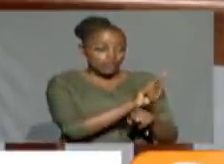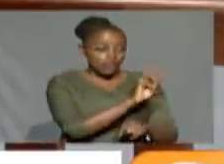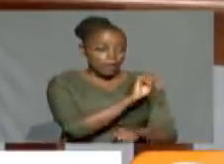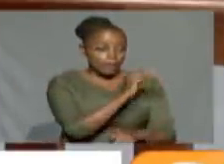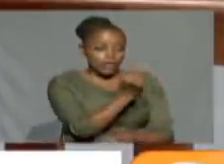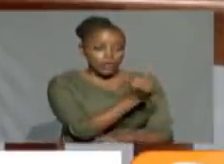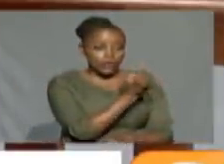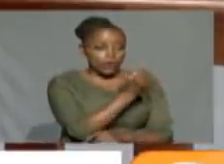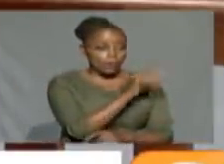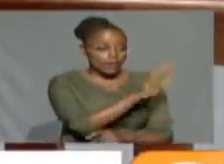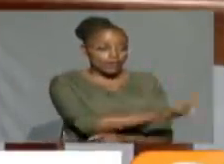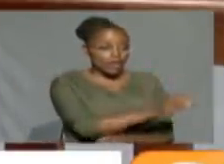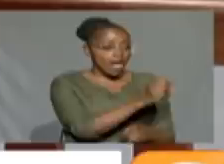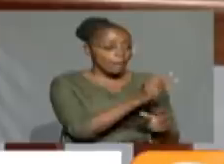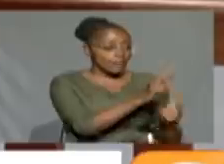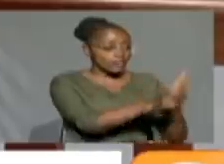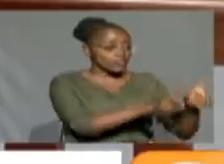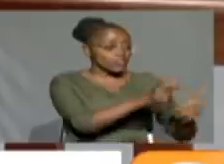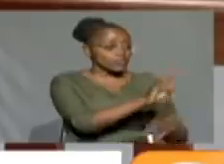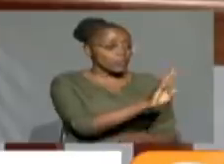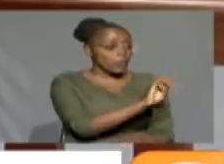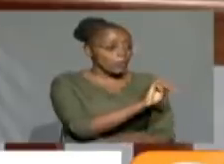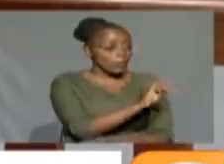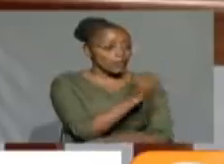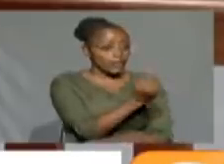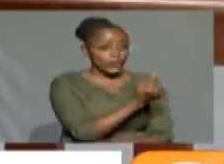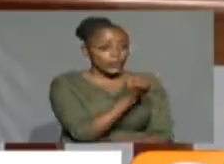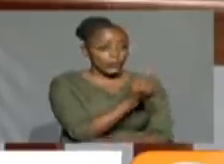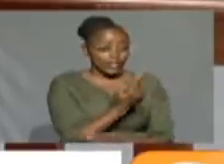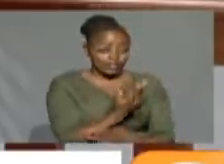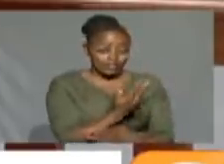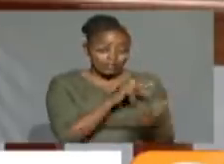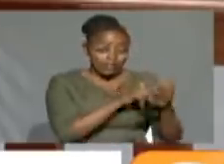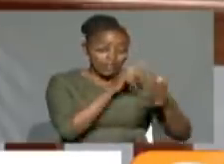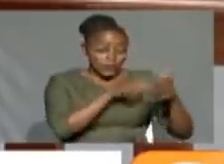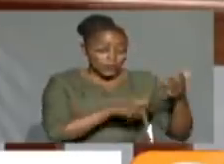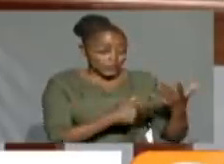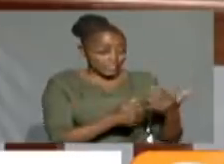and deposits only 22 million. So essentially,